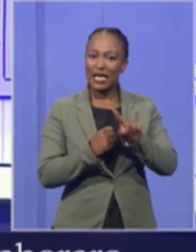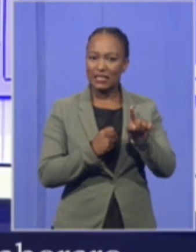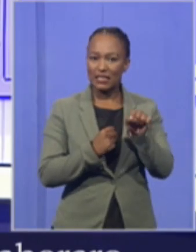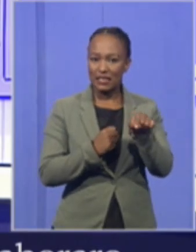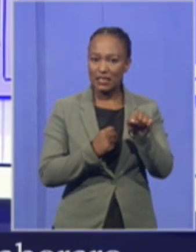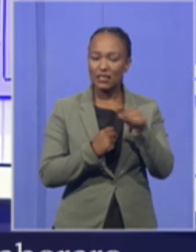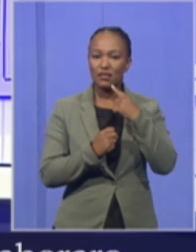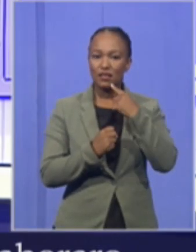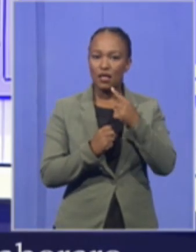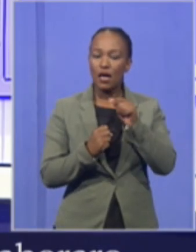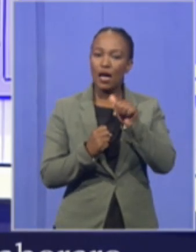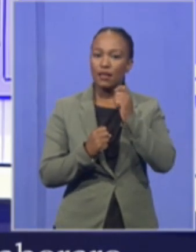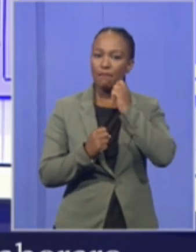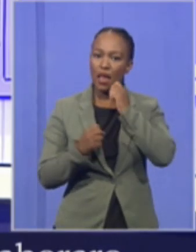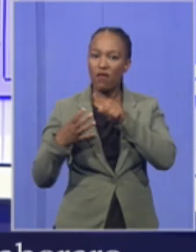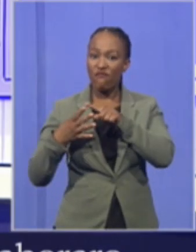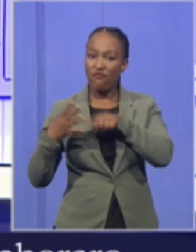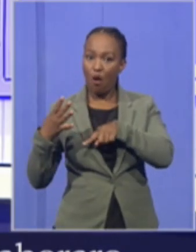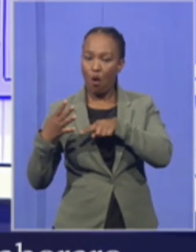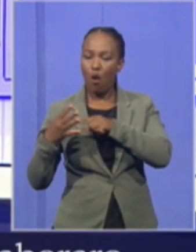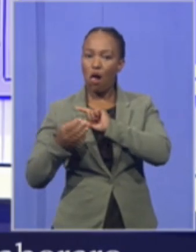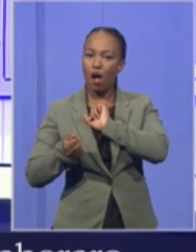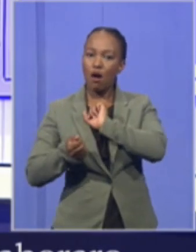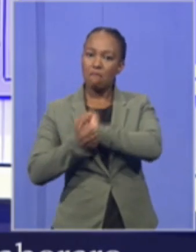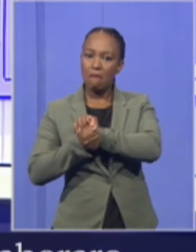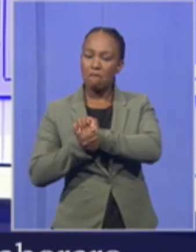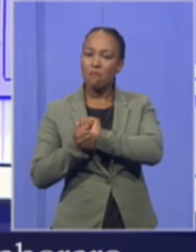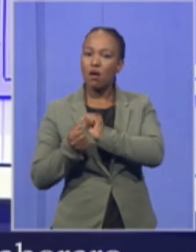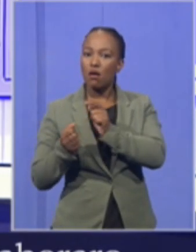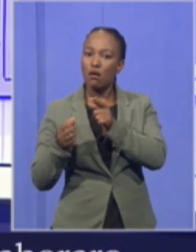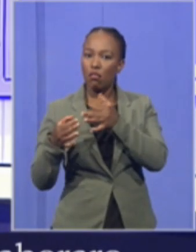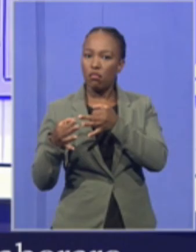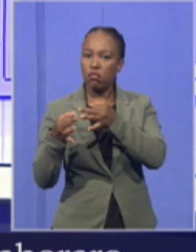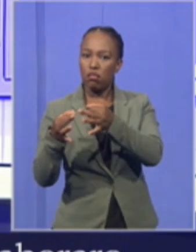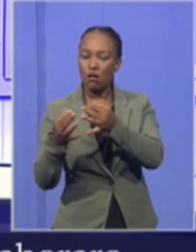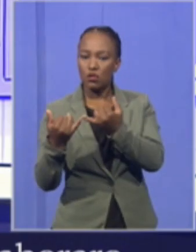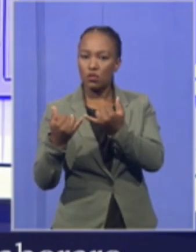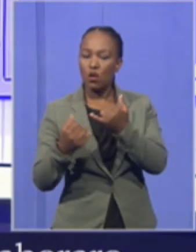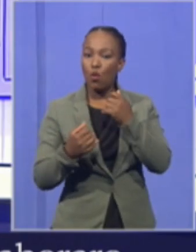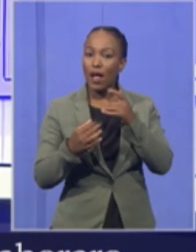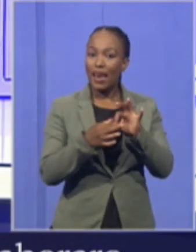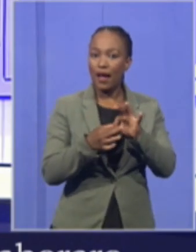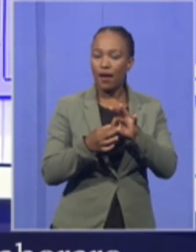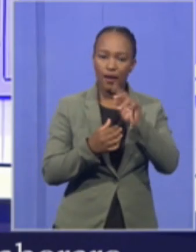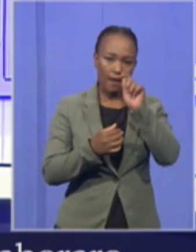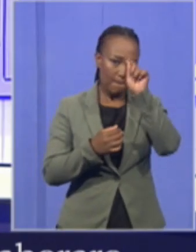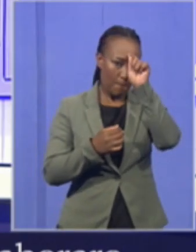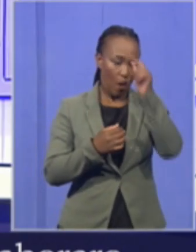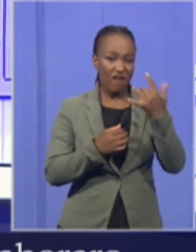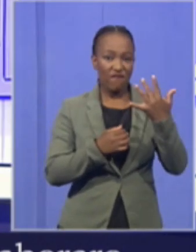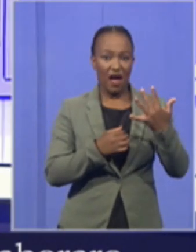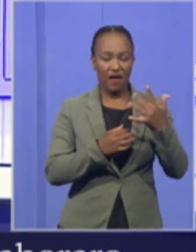le banna ba le bane ba ba latofadiwang ka polao ya basimane ba le batlhano ba ba neng ba le kwa sekolong sa setso go fitlhela